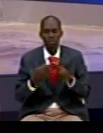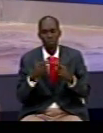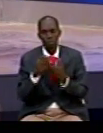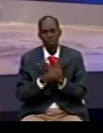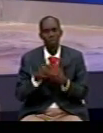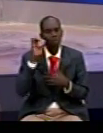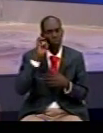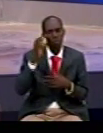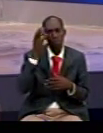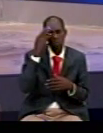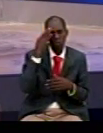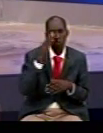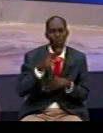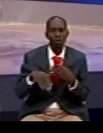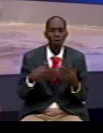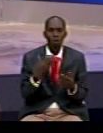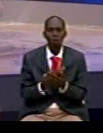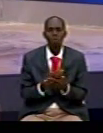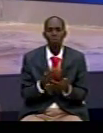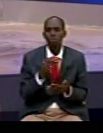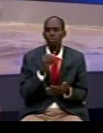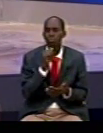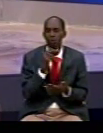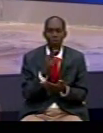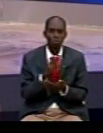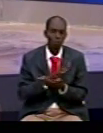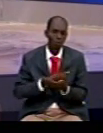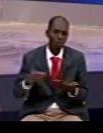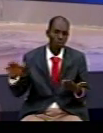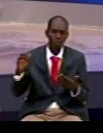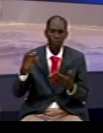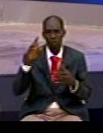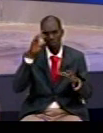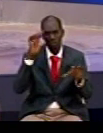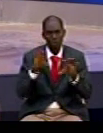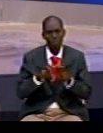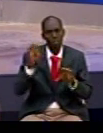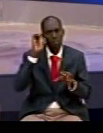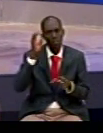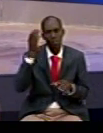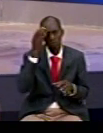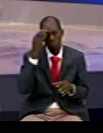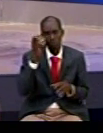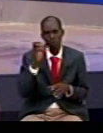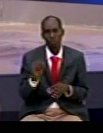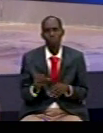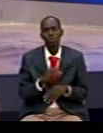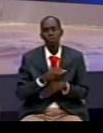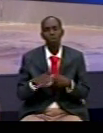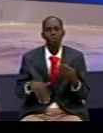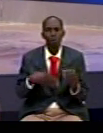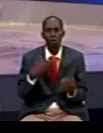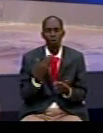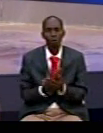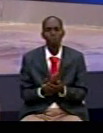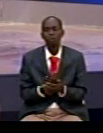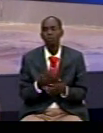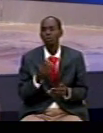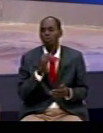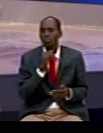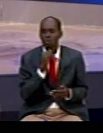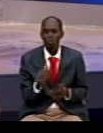ungodly covenants, he knows. All unfaithful transactions, he knows, and will